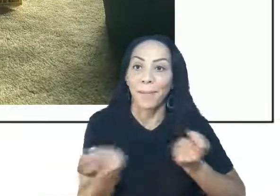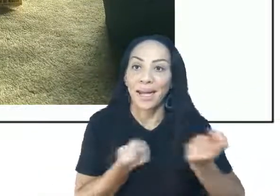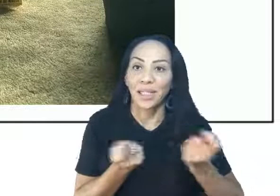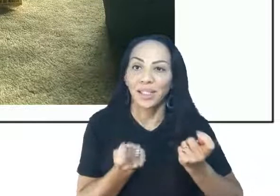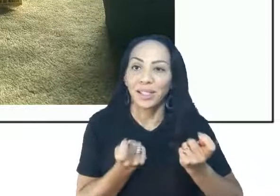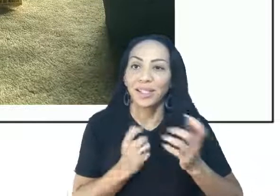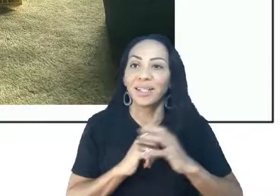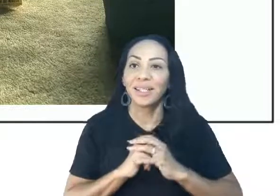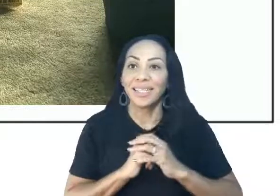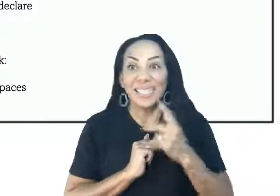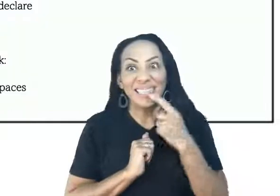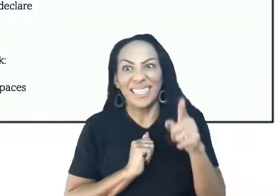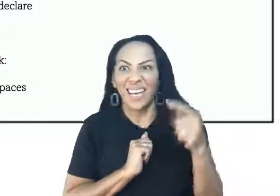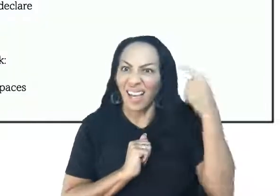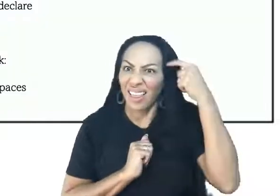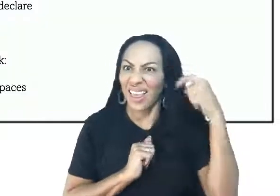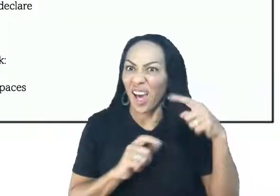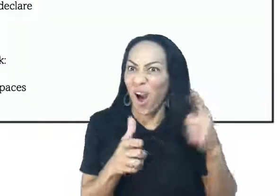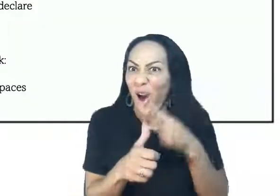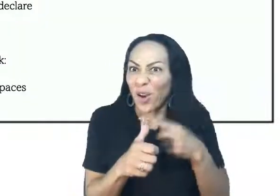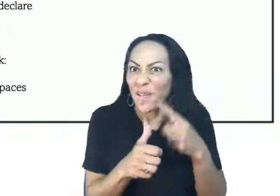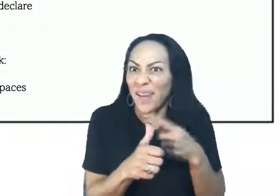at its best.